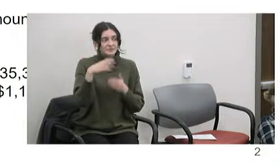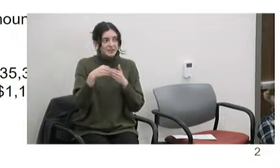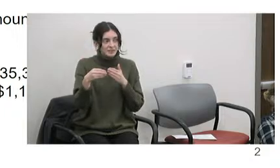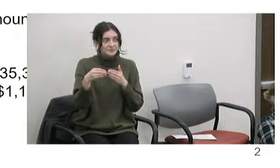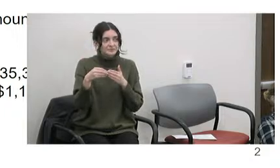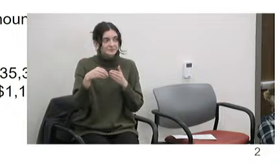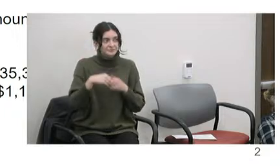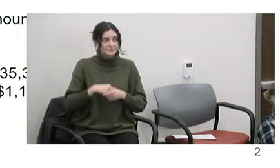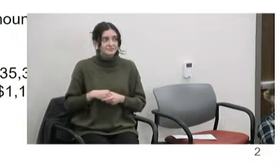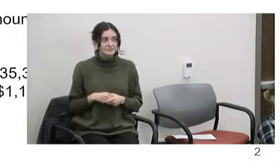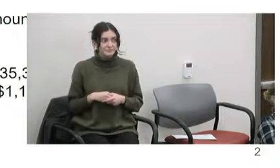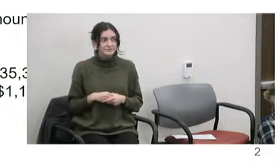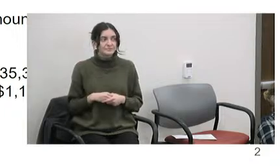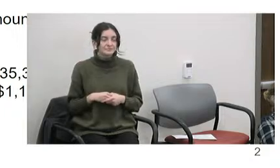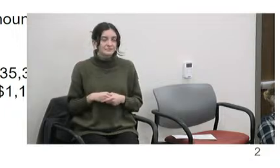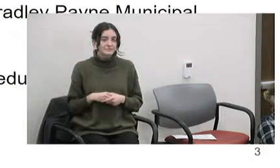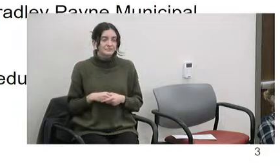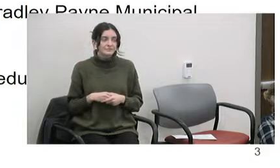$1,185,201.17.